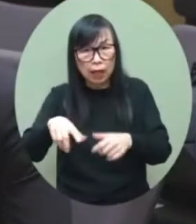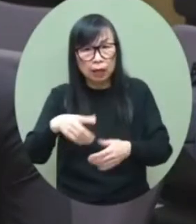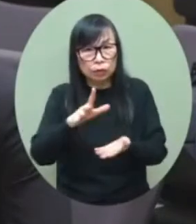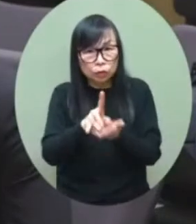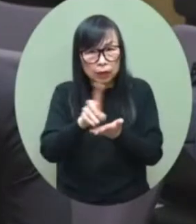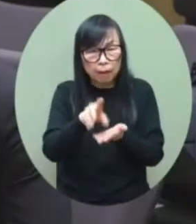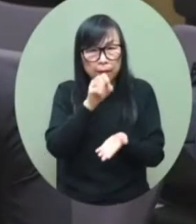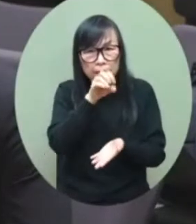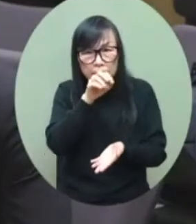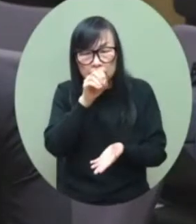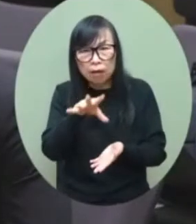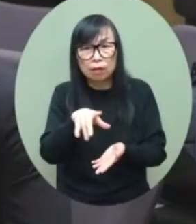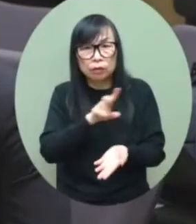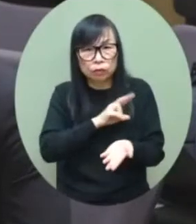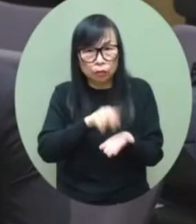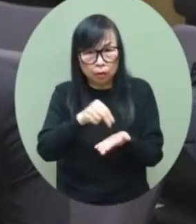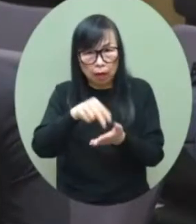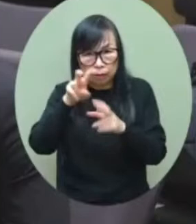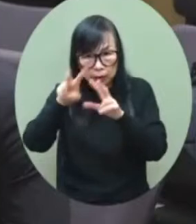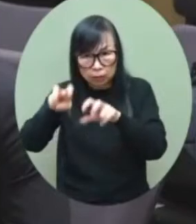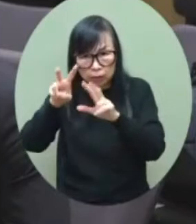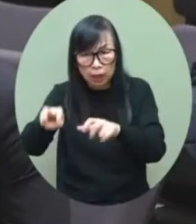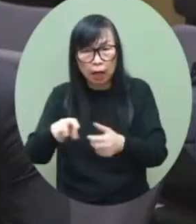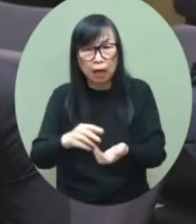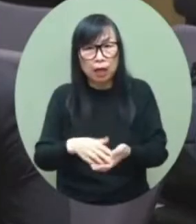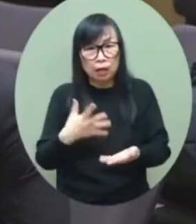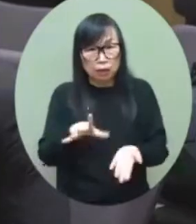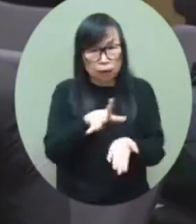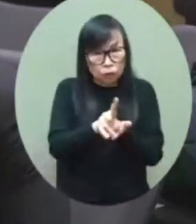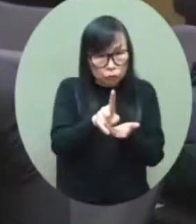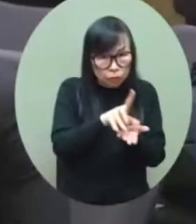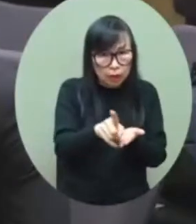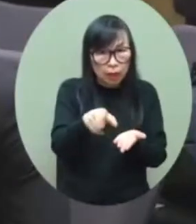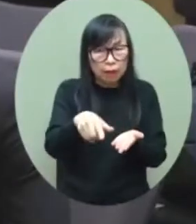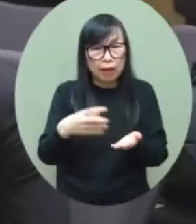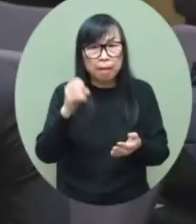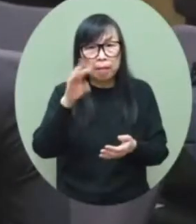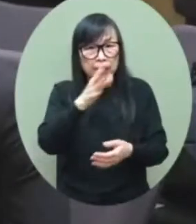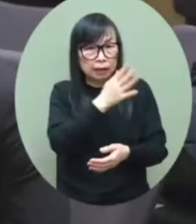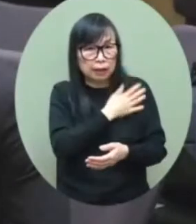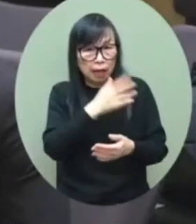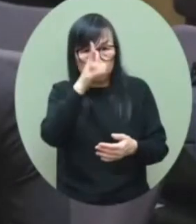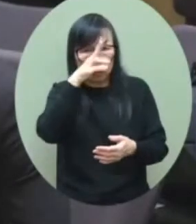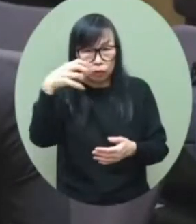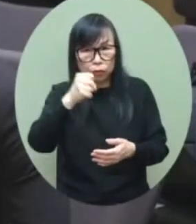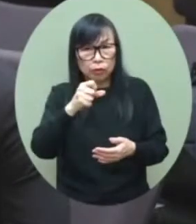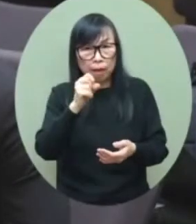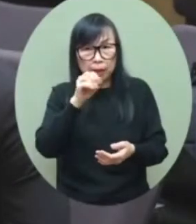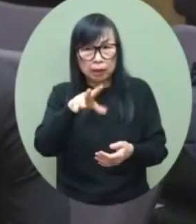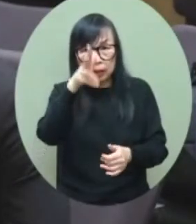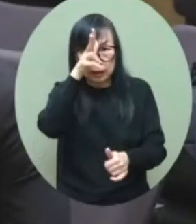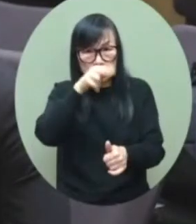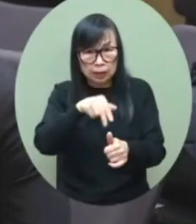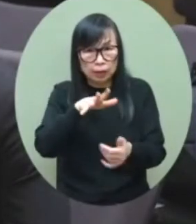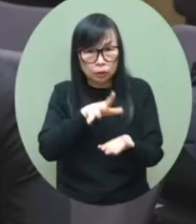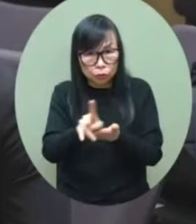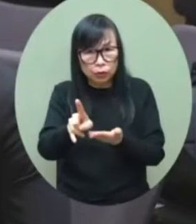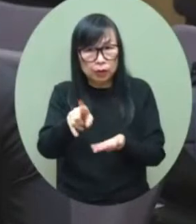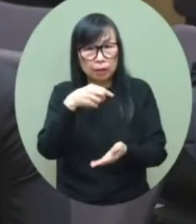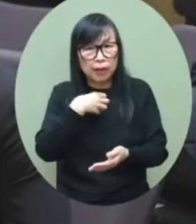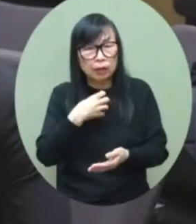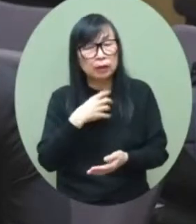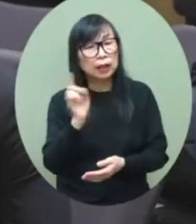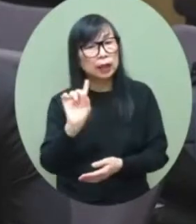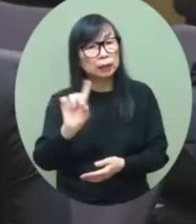Now, the CE said you wouldn't do a commission of inquiry, but then some experts have asked for a commercial